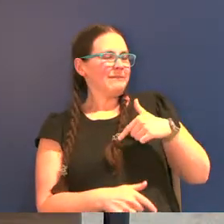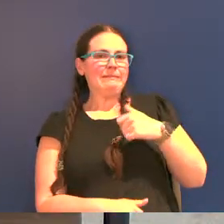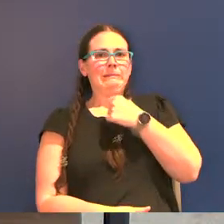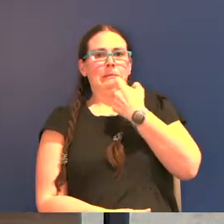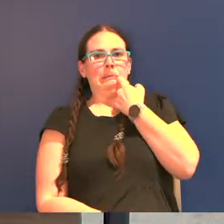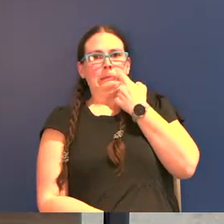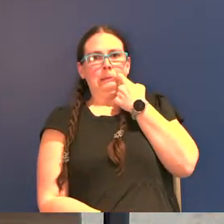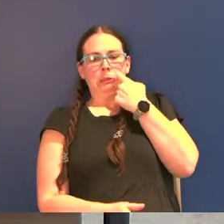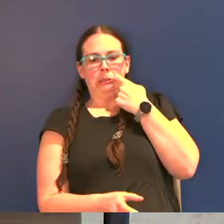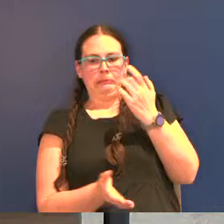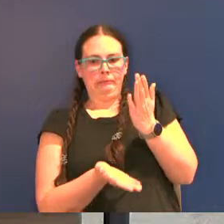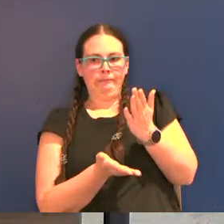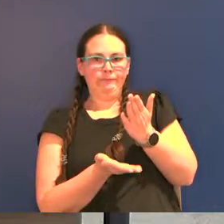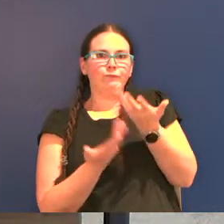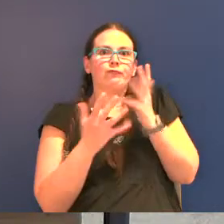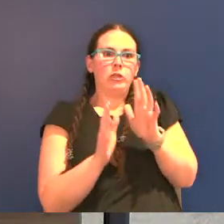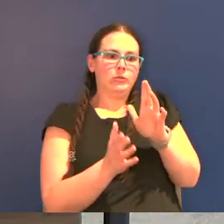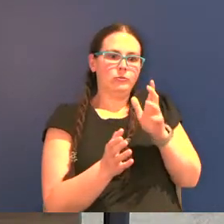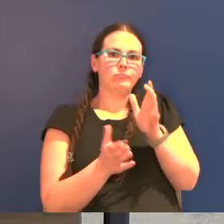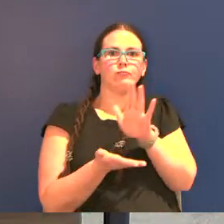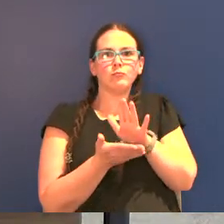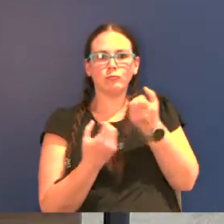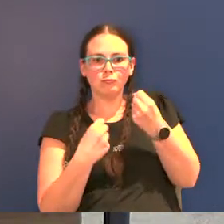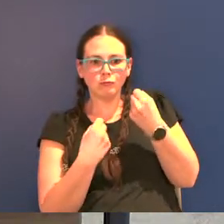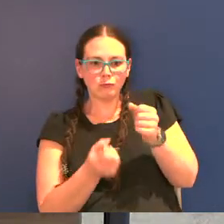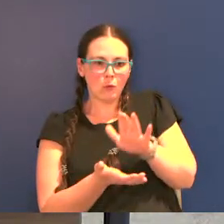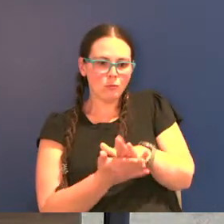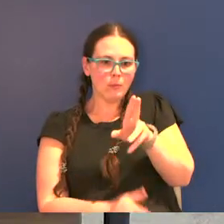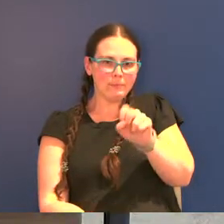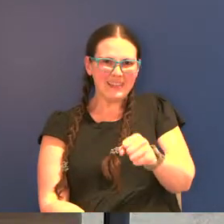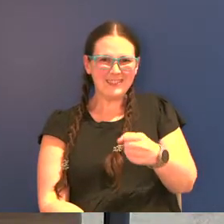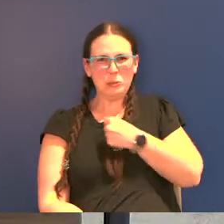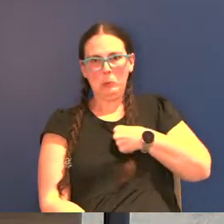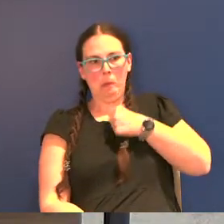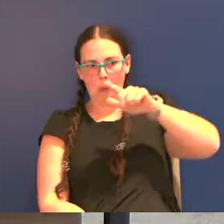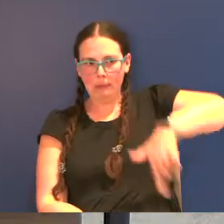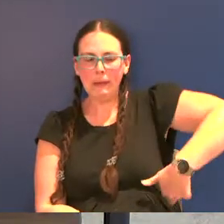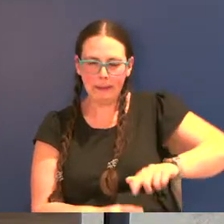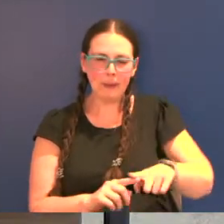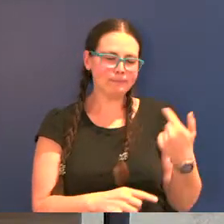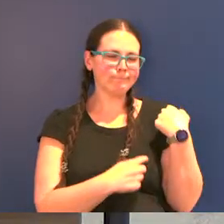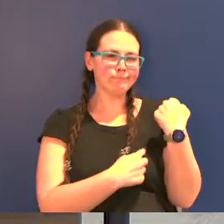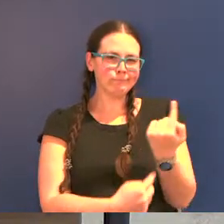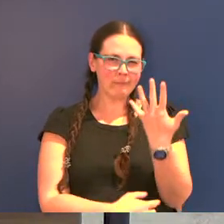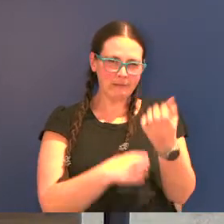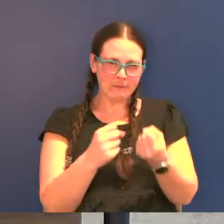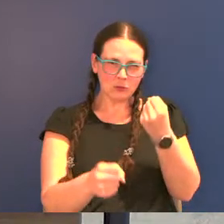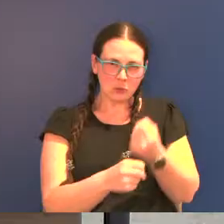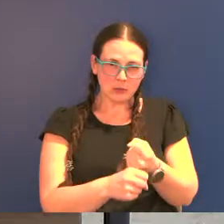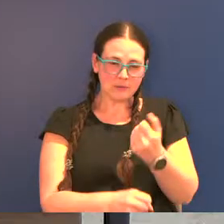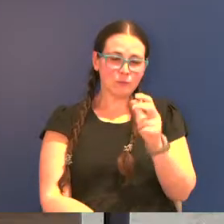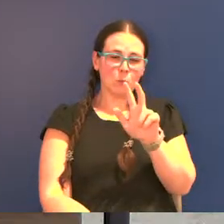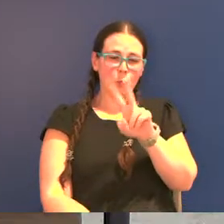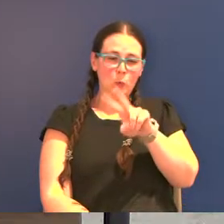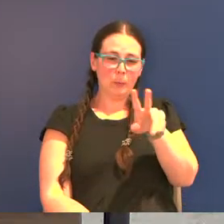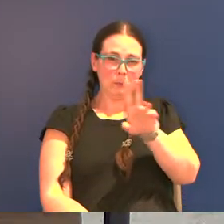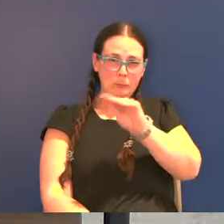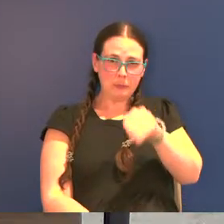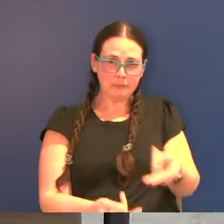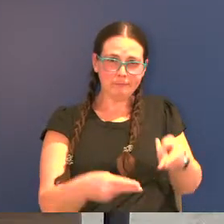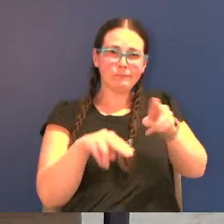here. But in the past 5 years, we've had 22% of a raise, but also in the past 5